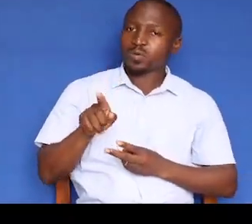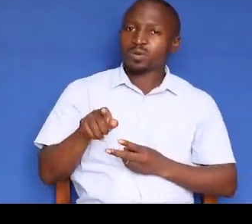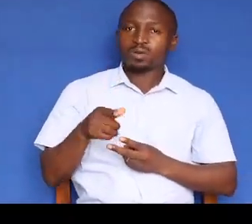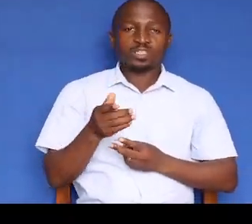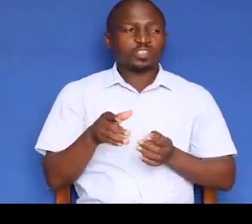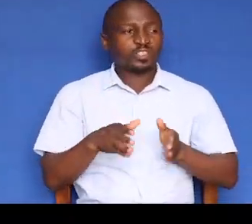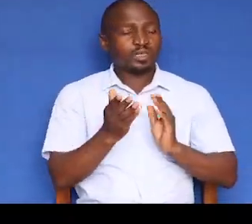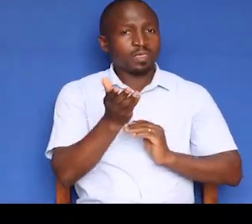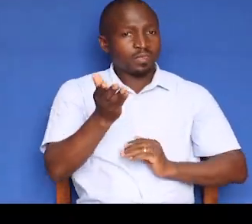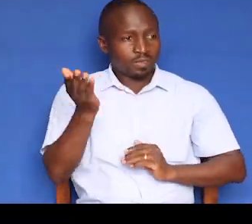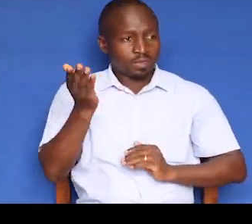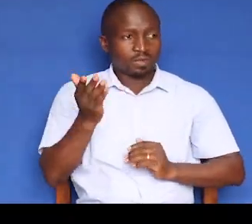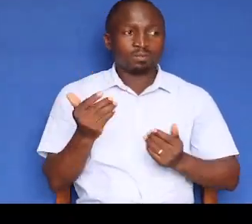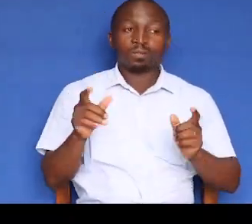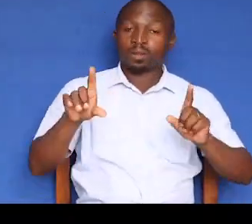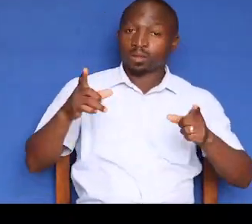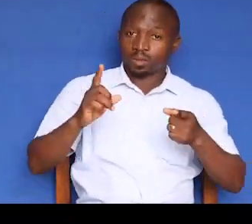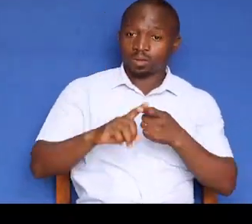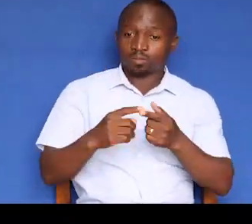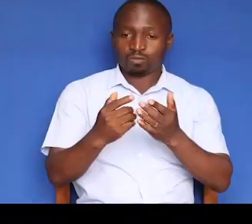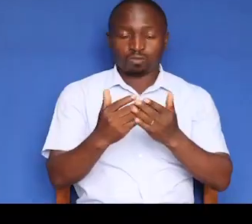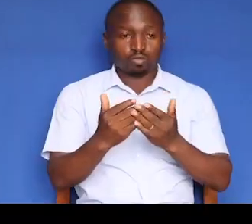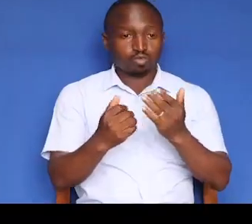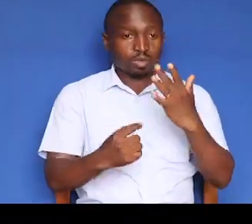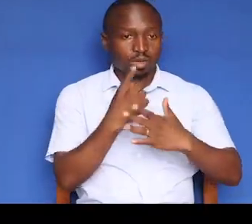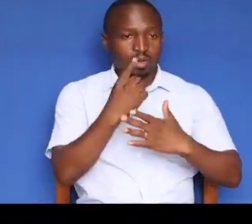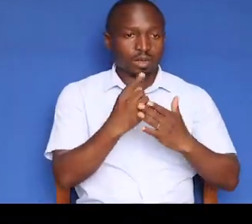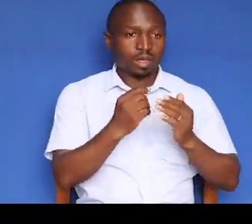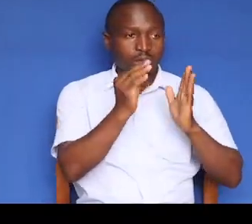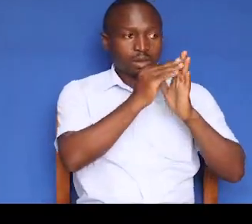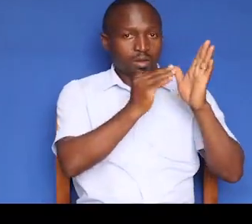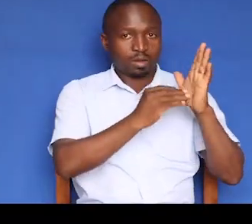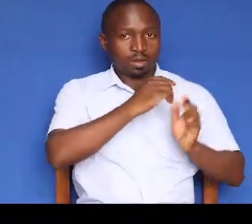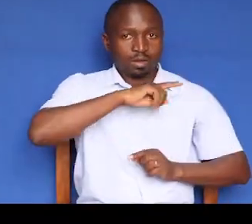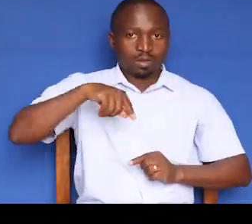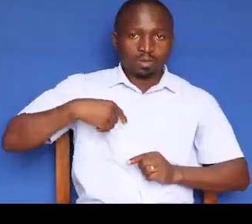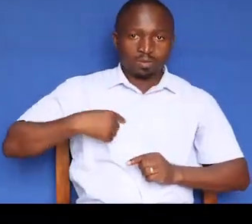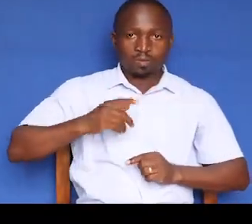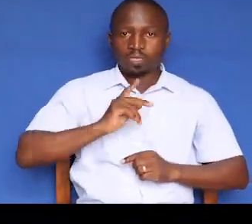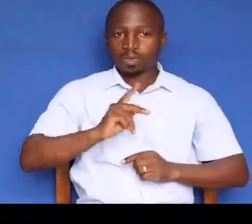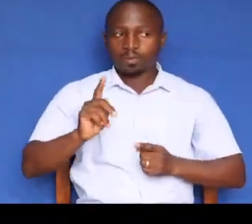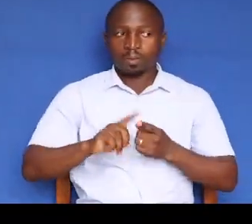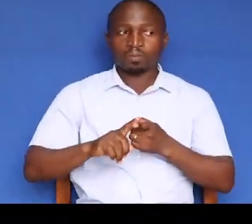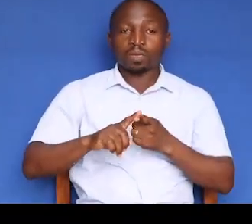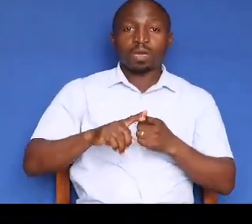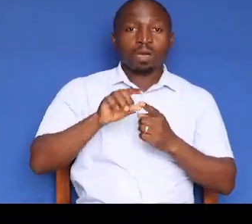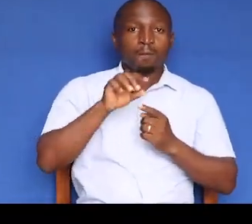another approach, but according to our solution, point where marginal cost is equal to marginal